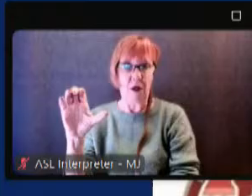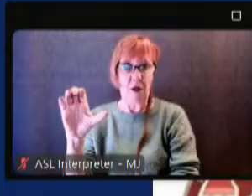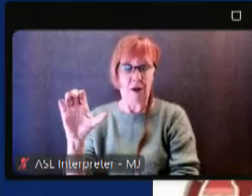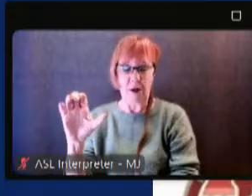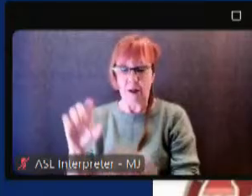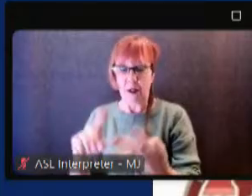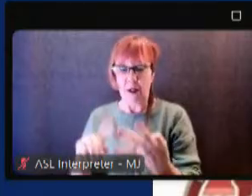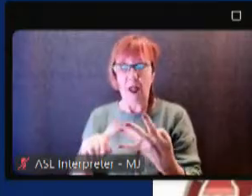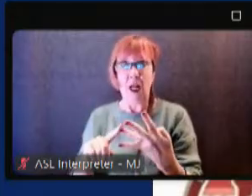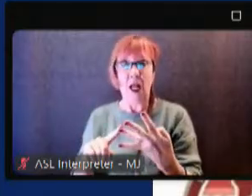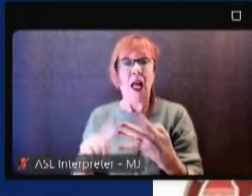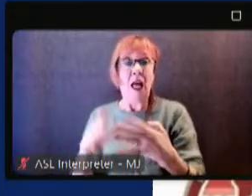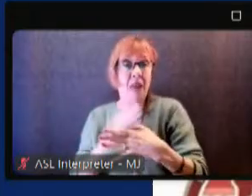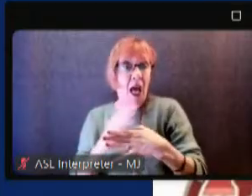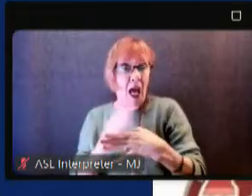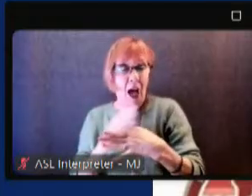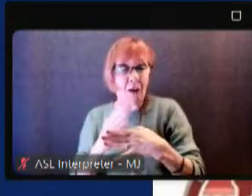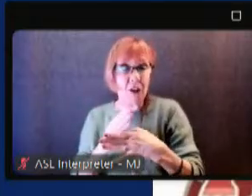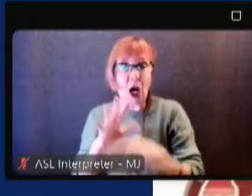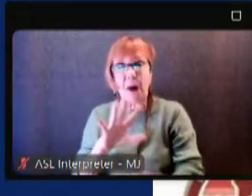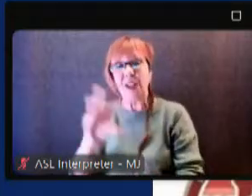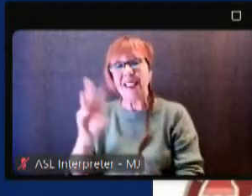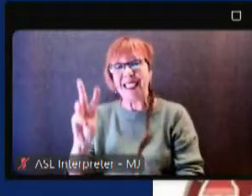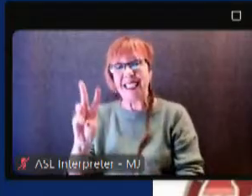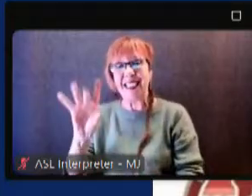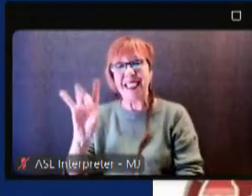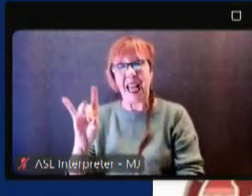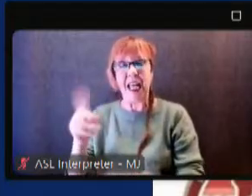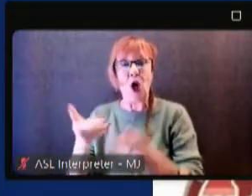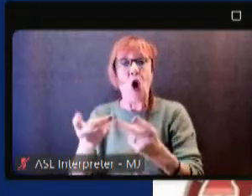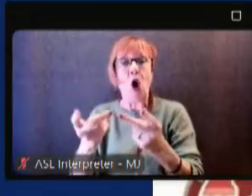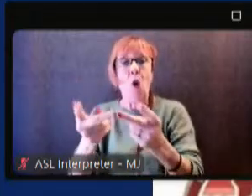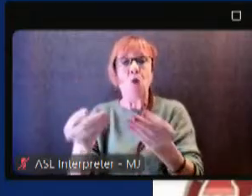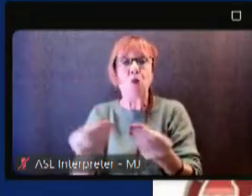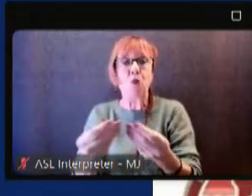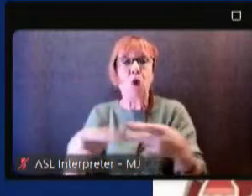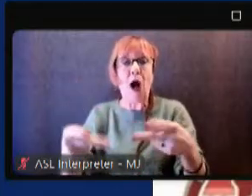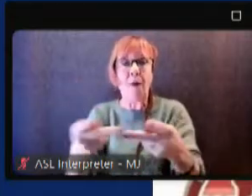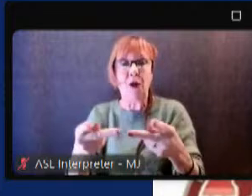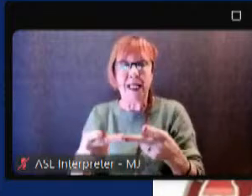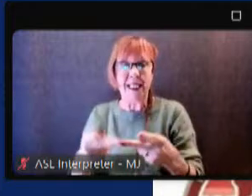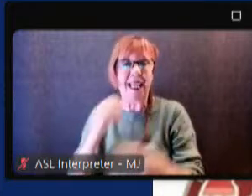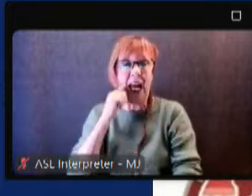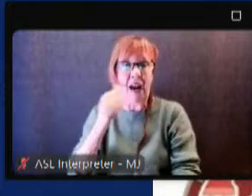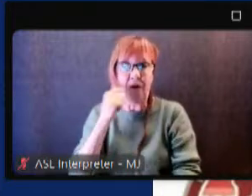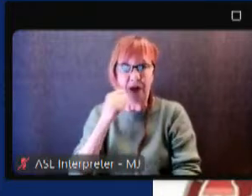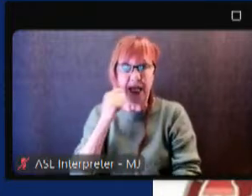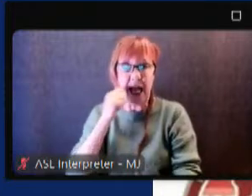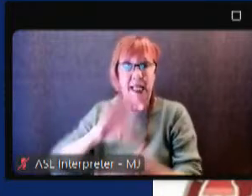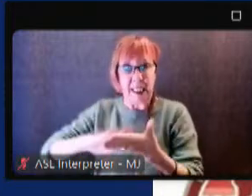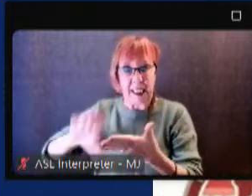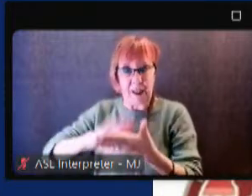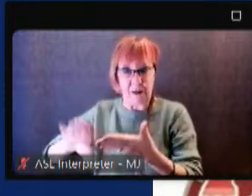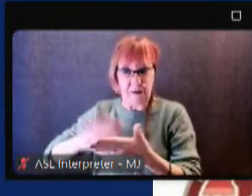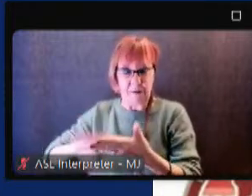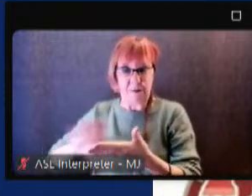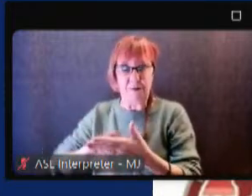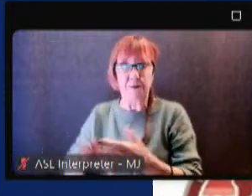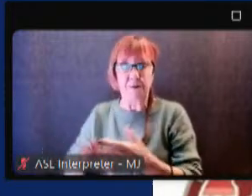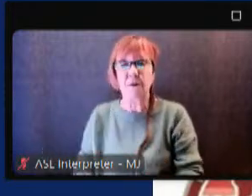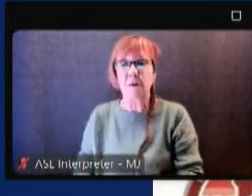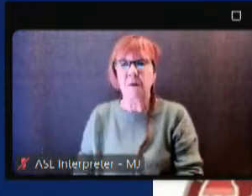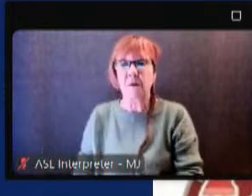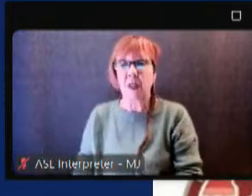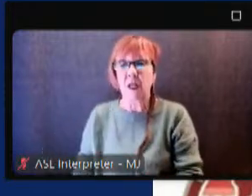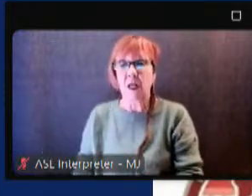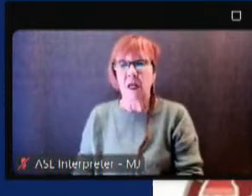Our average is about 68 properties per day cleared of fire ash debris every single day.